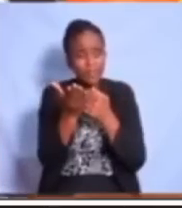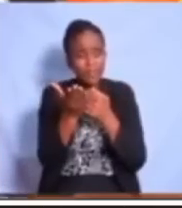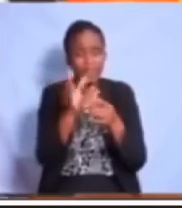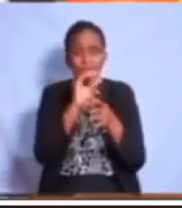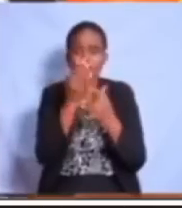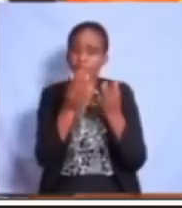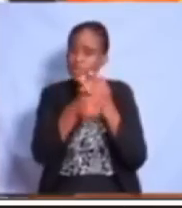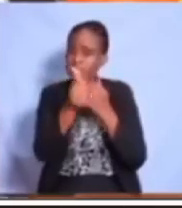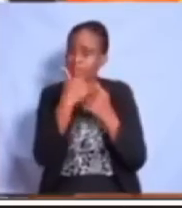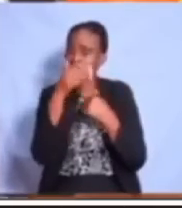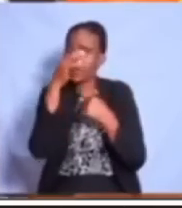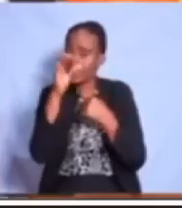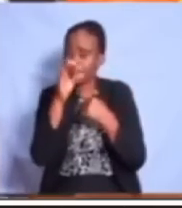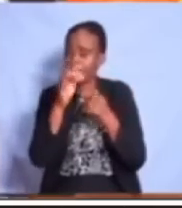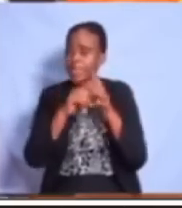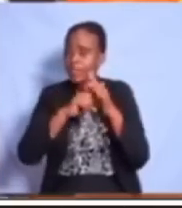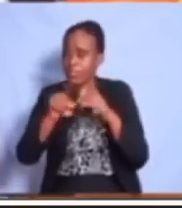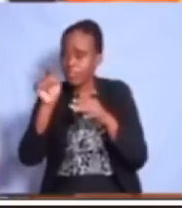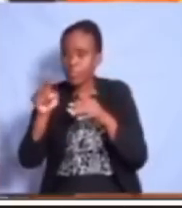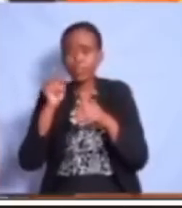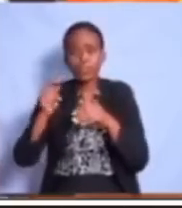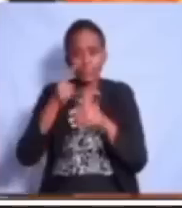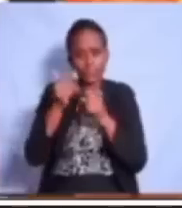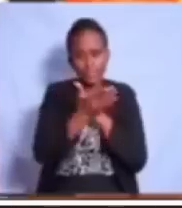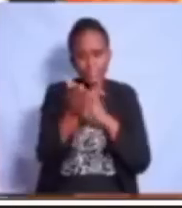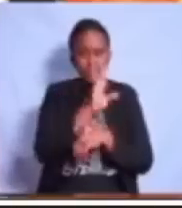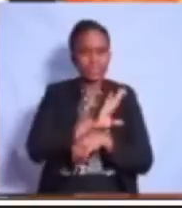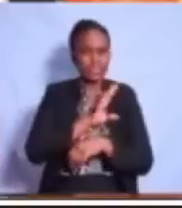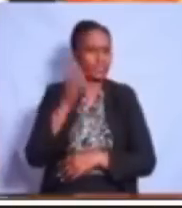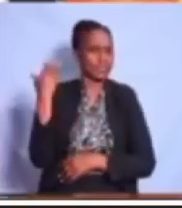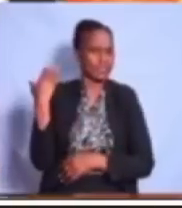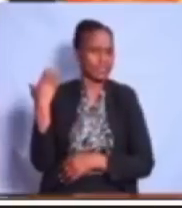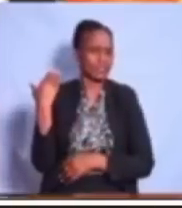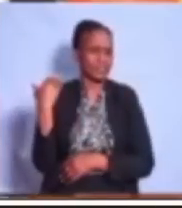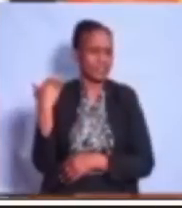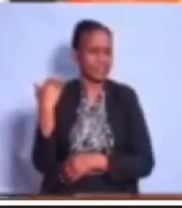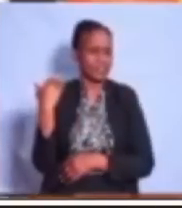over corruption. Because this has been the habit of the past.